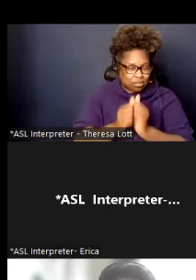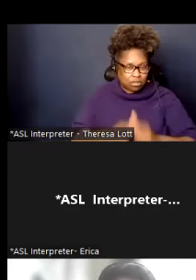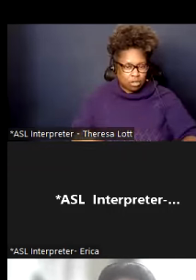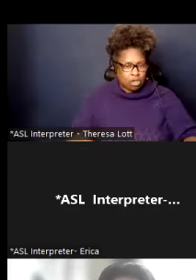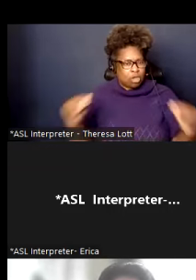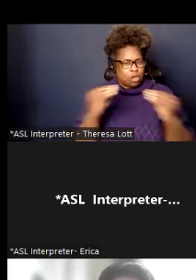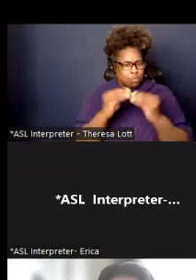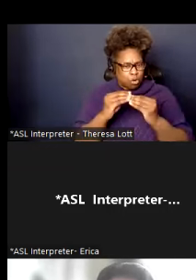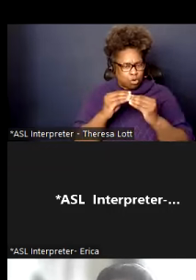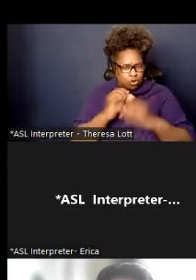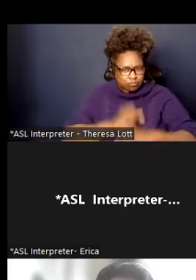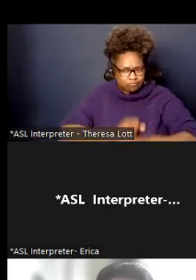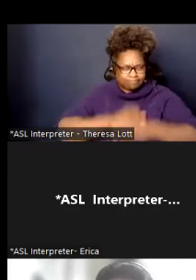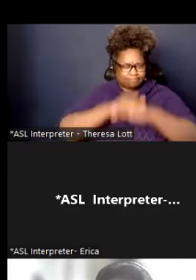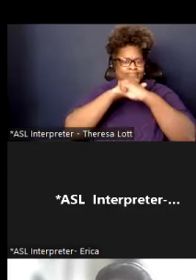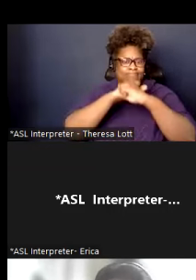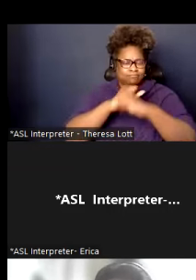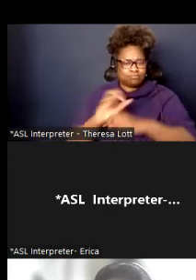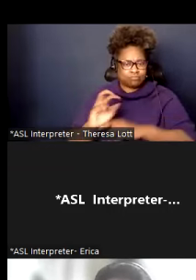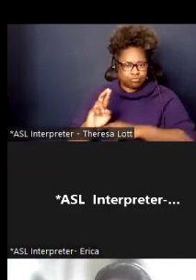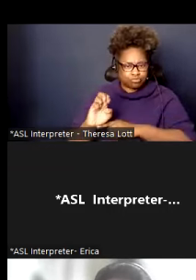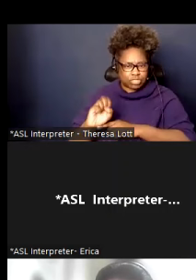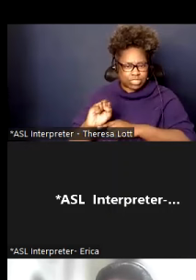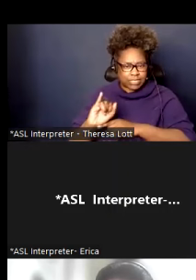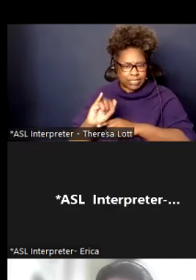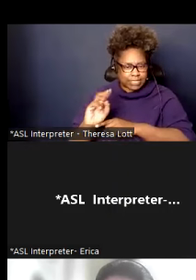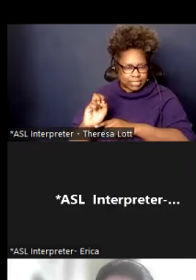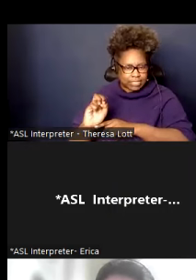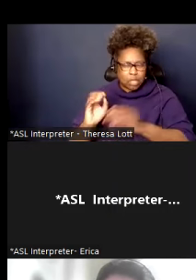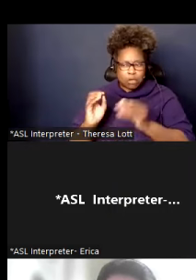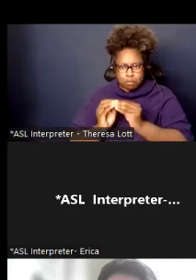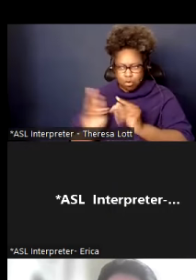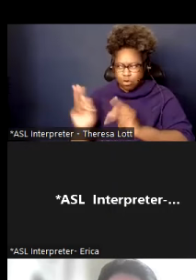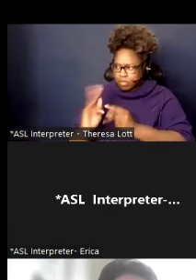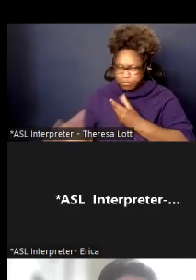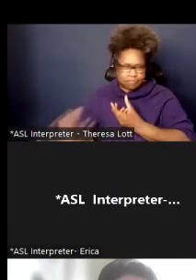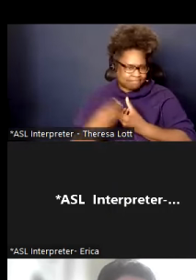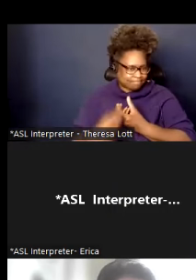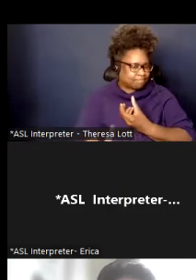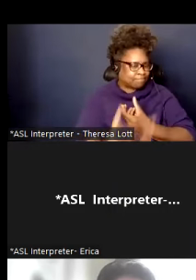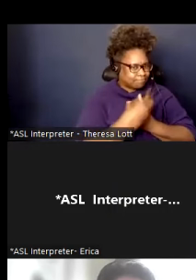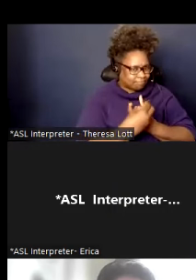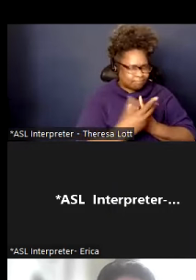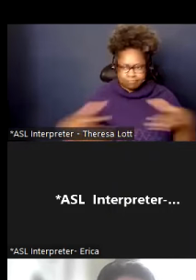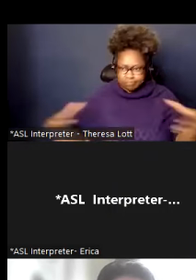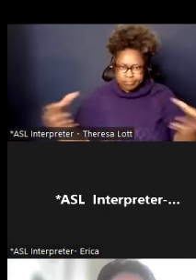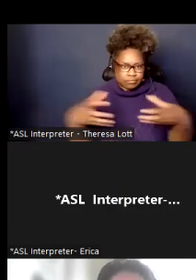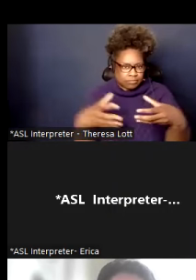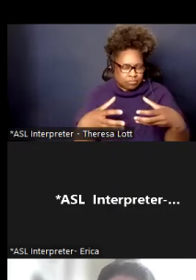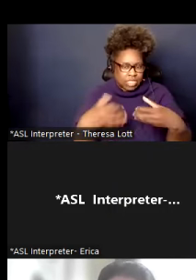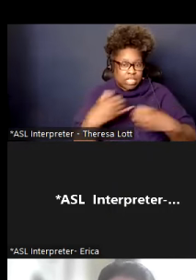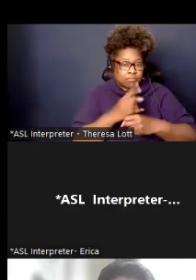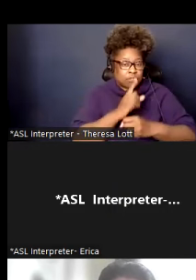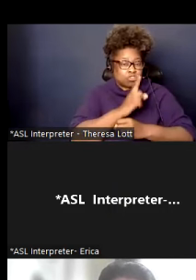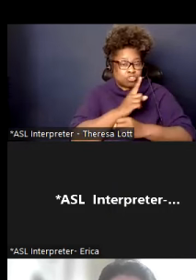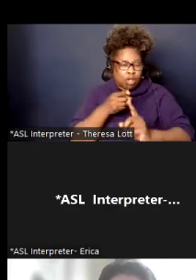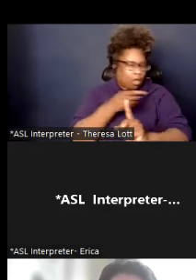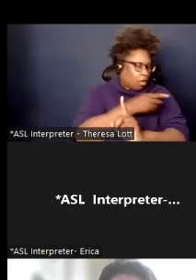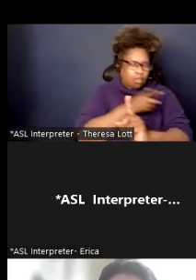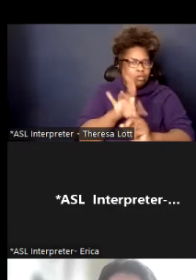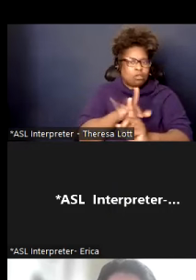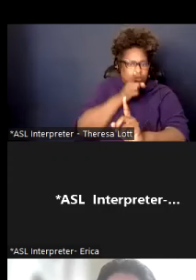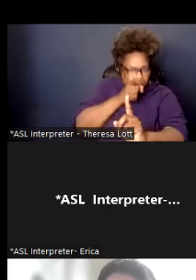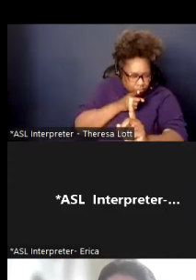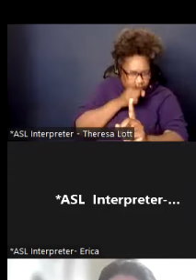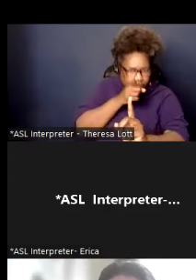deck. We need your help today and beyond to make sure that we are on the right track, to constantly check and